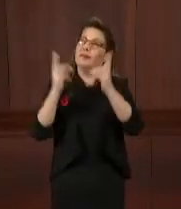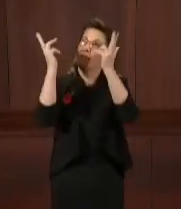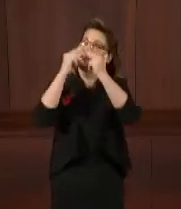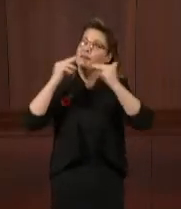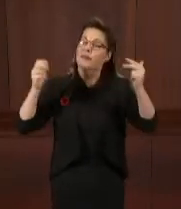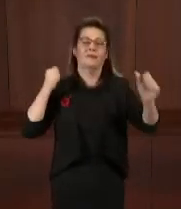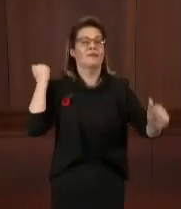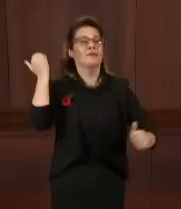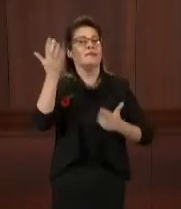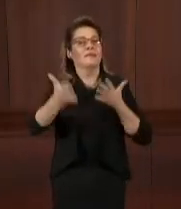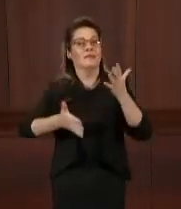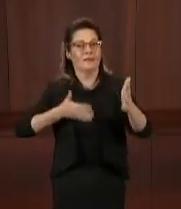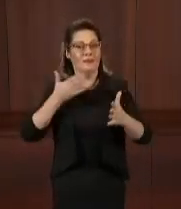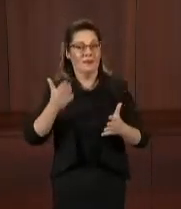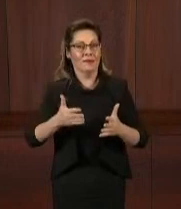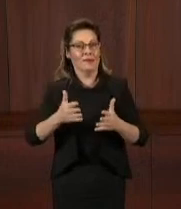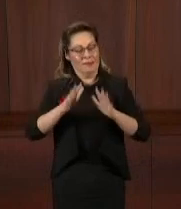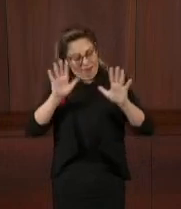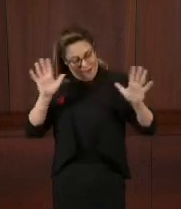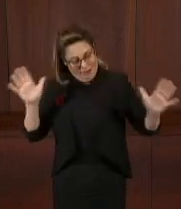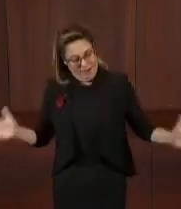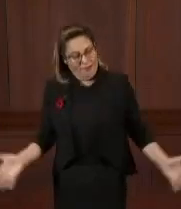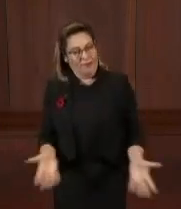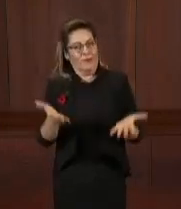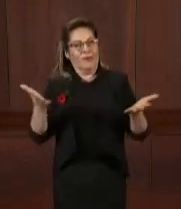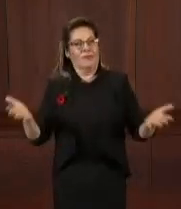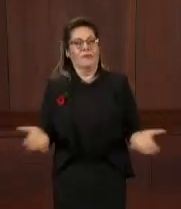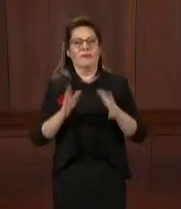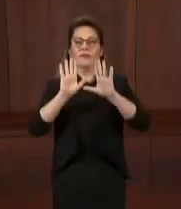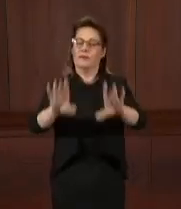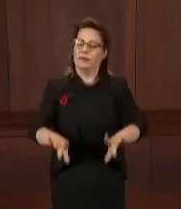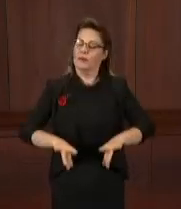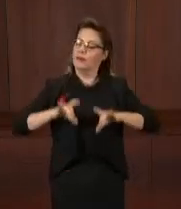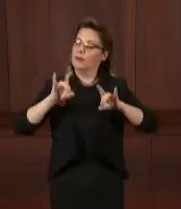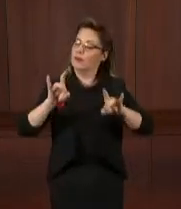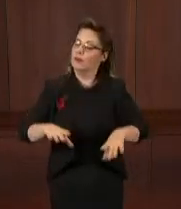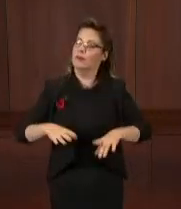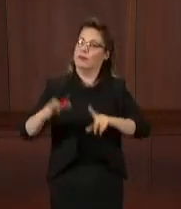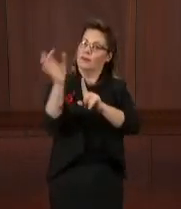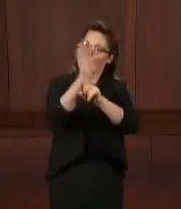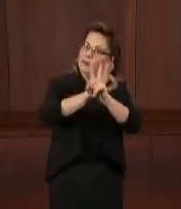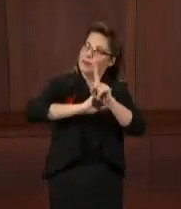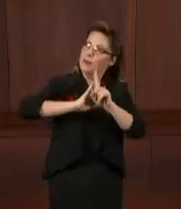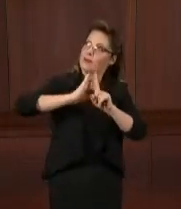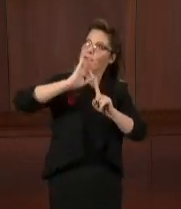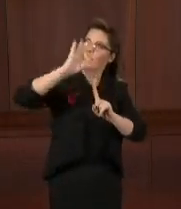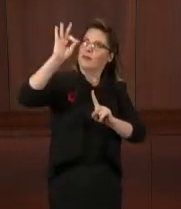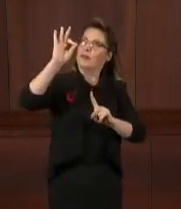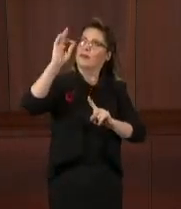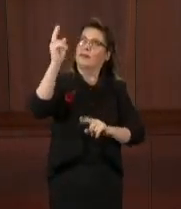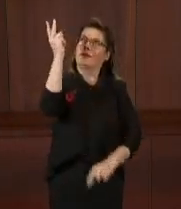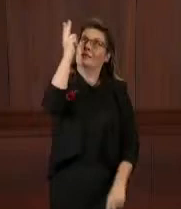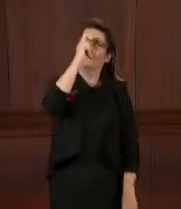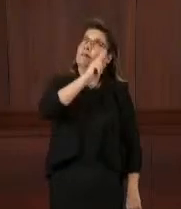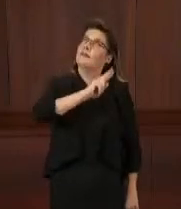then let us sing, advance Australia